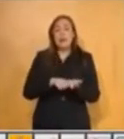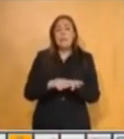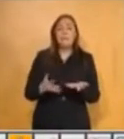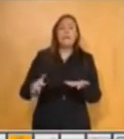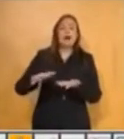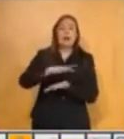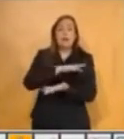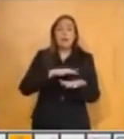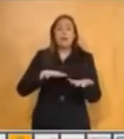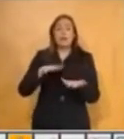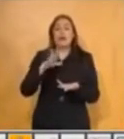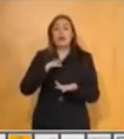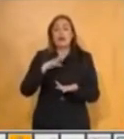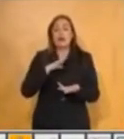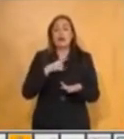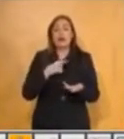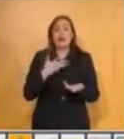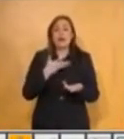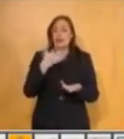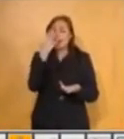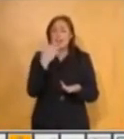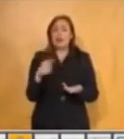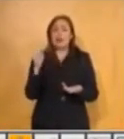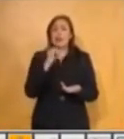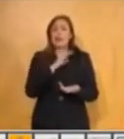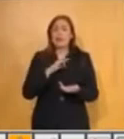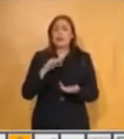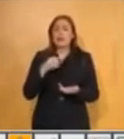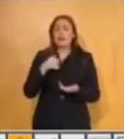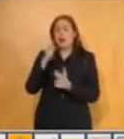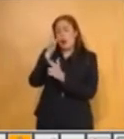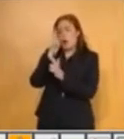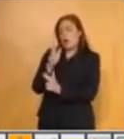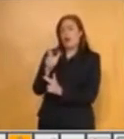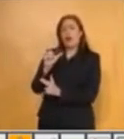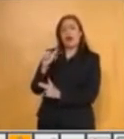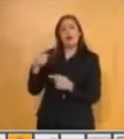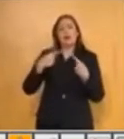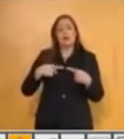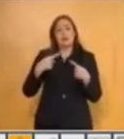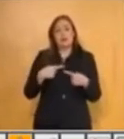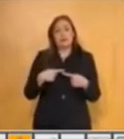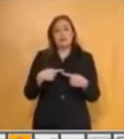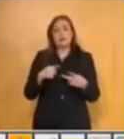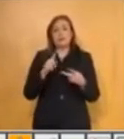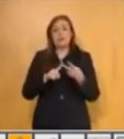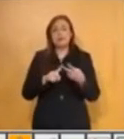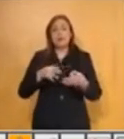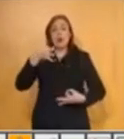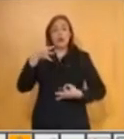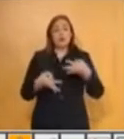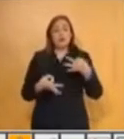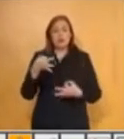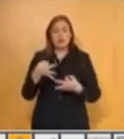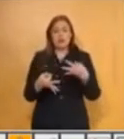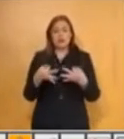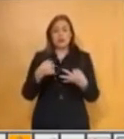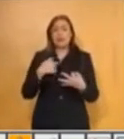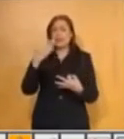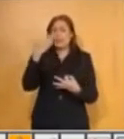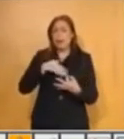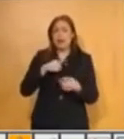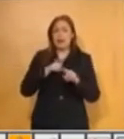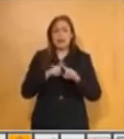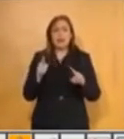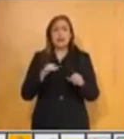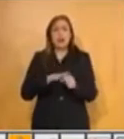to the ability of value or honor another person. Justice. It is what we regard as right, based